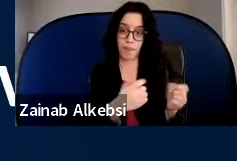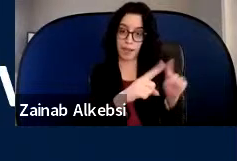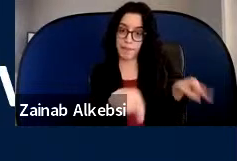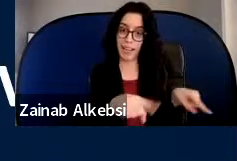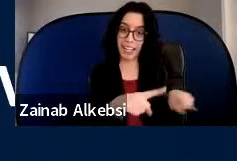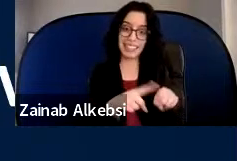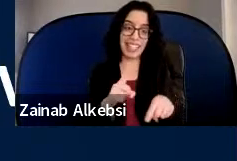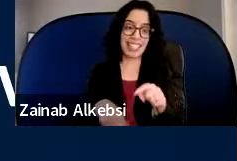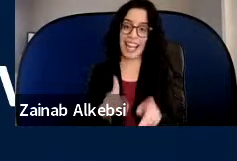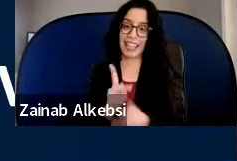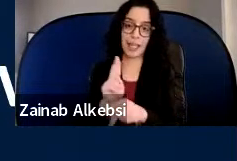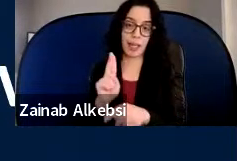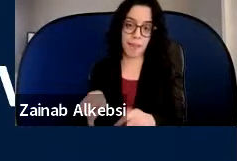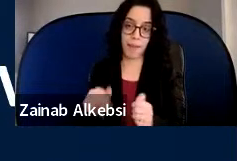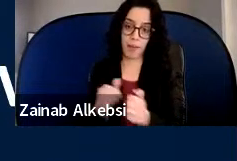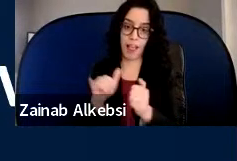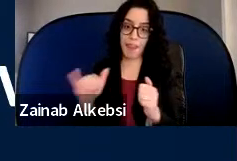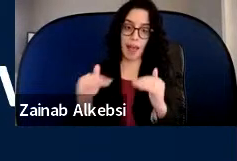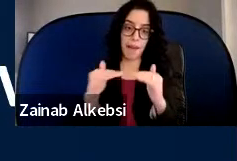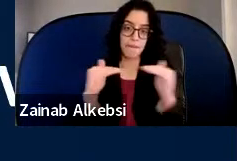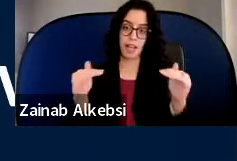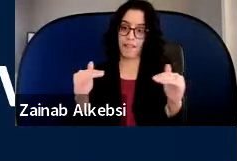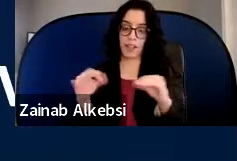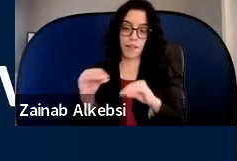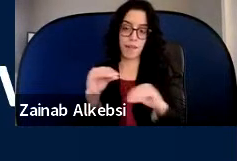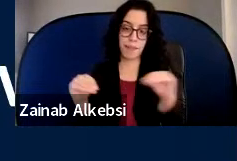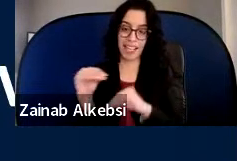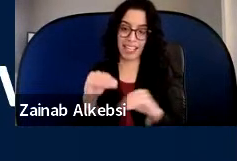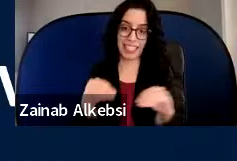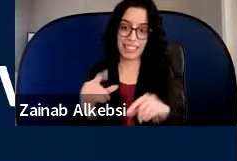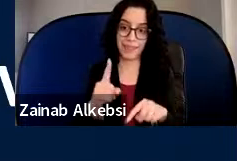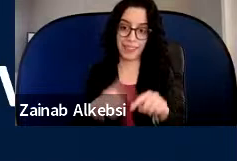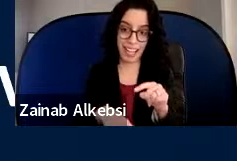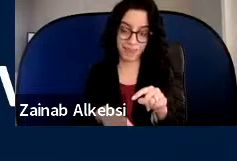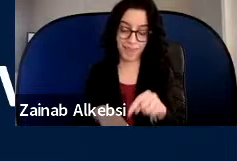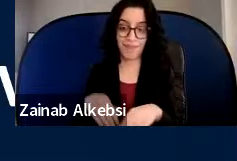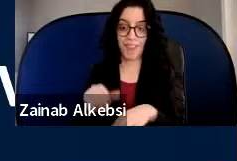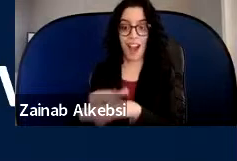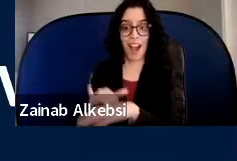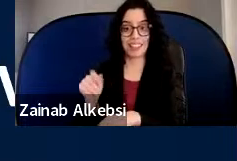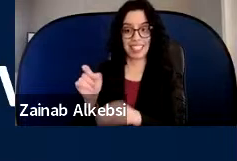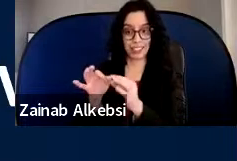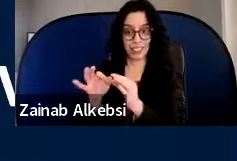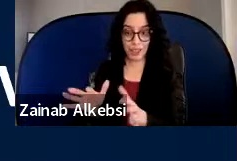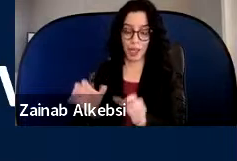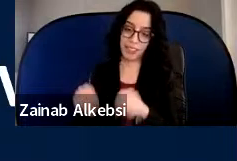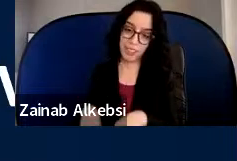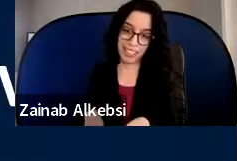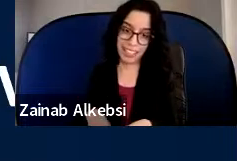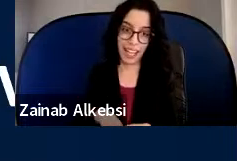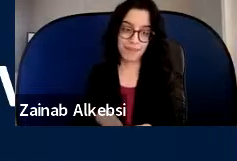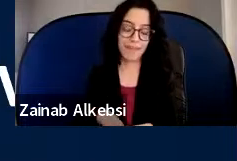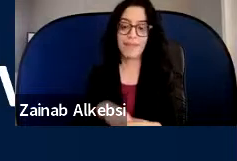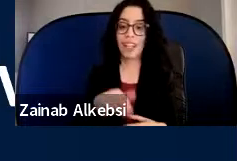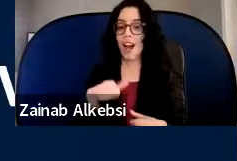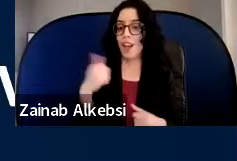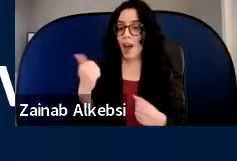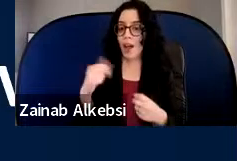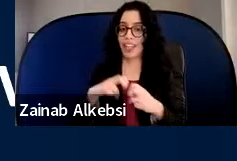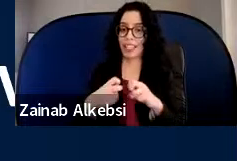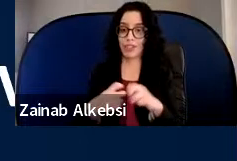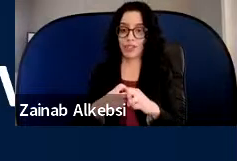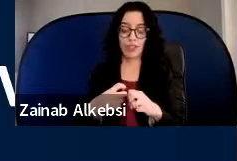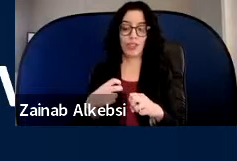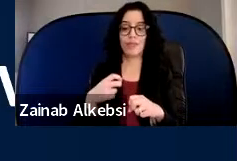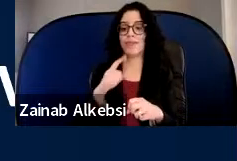move around to be visible in different places as different parts of that labor and delivery are happening. When instead it's VRI, it's